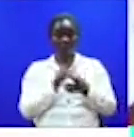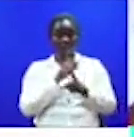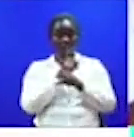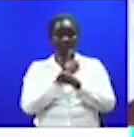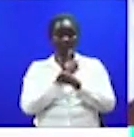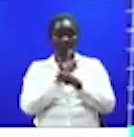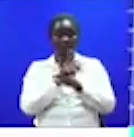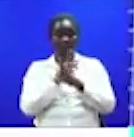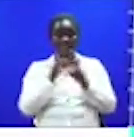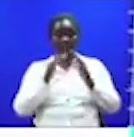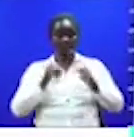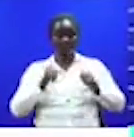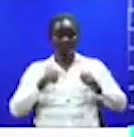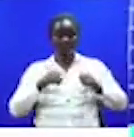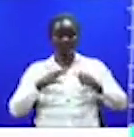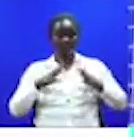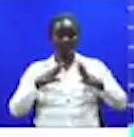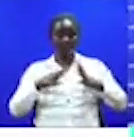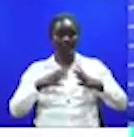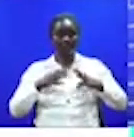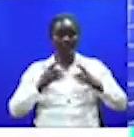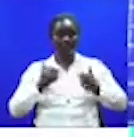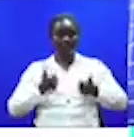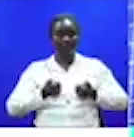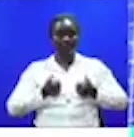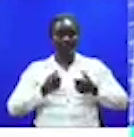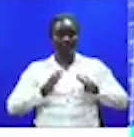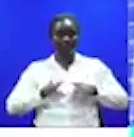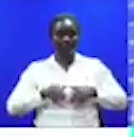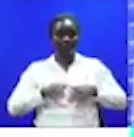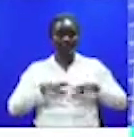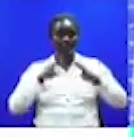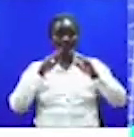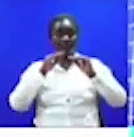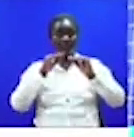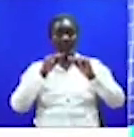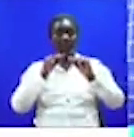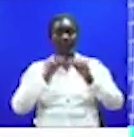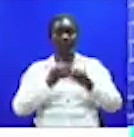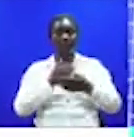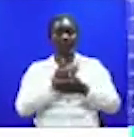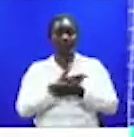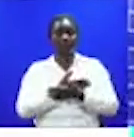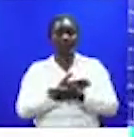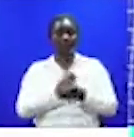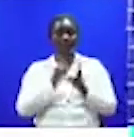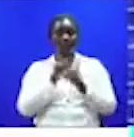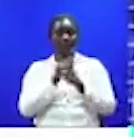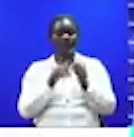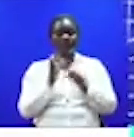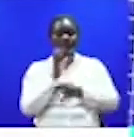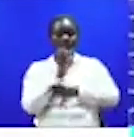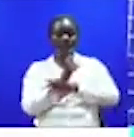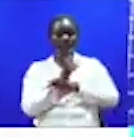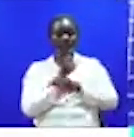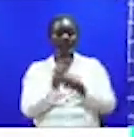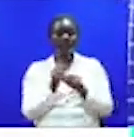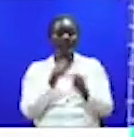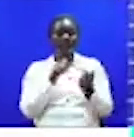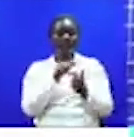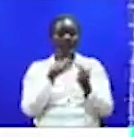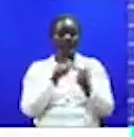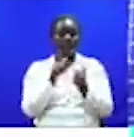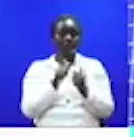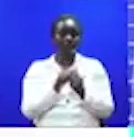bana abanyaroka na basoba ati wabaye togosomya abana baita asechi school au net kanisa igoro ya